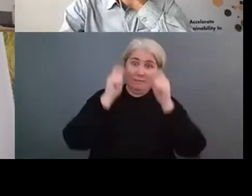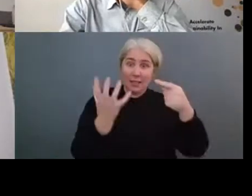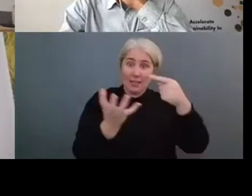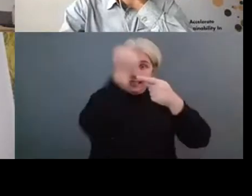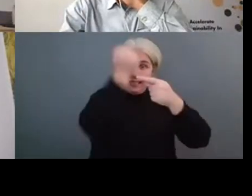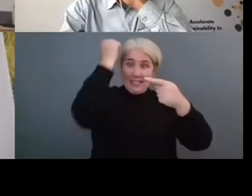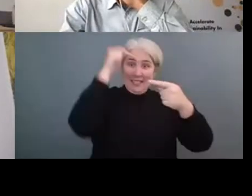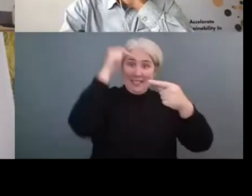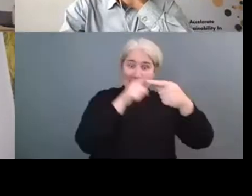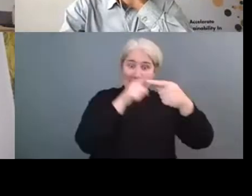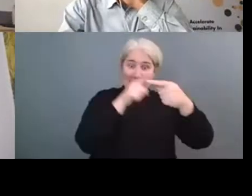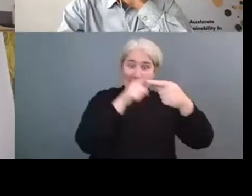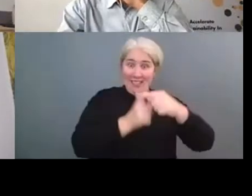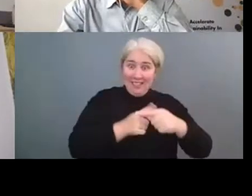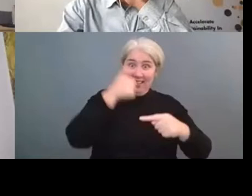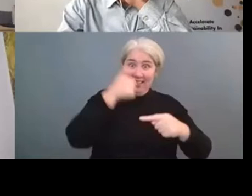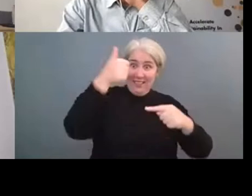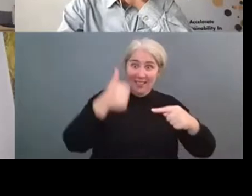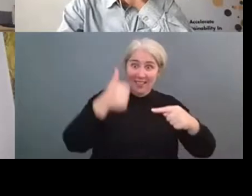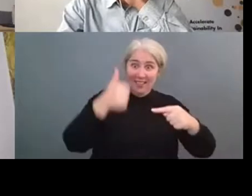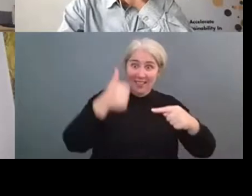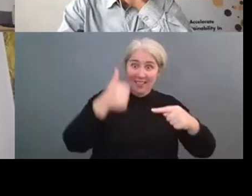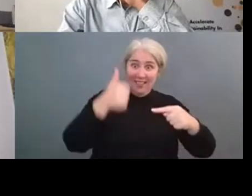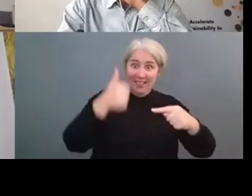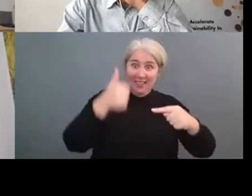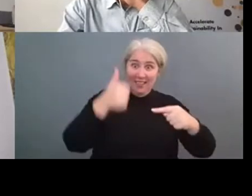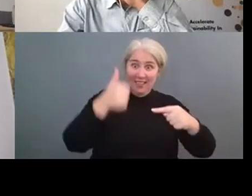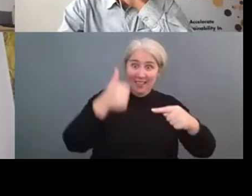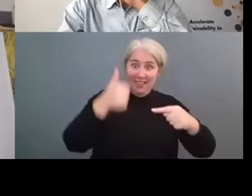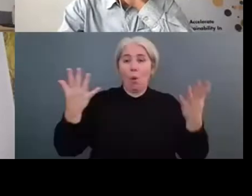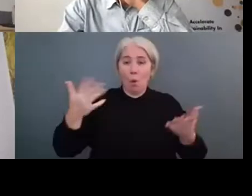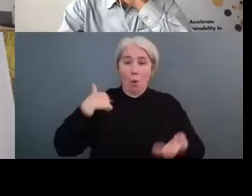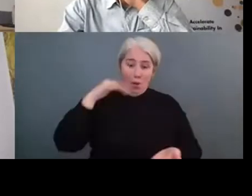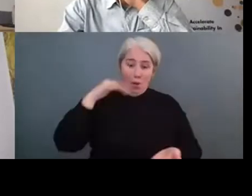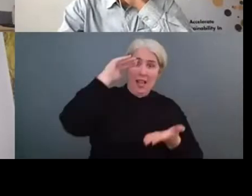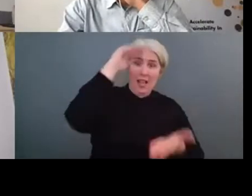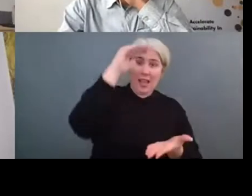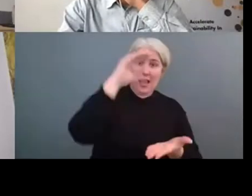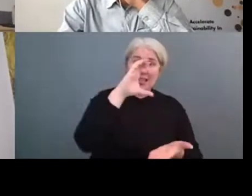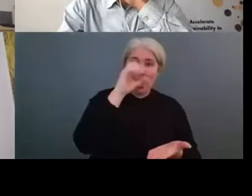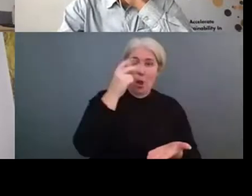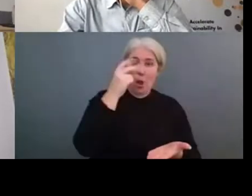which is already consumed, and a carbon budget which is engaged.